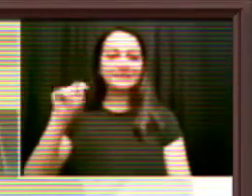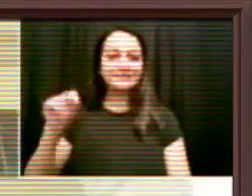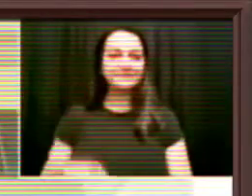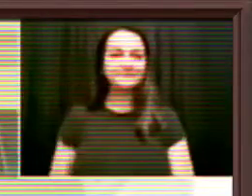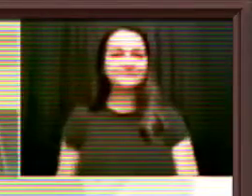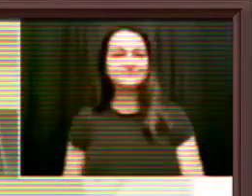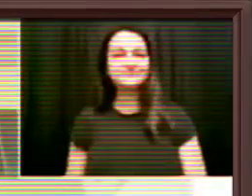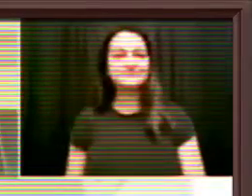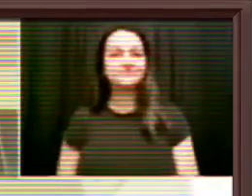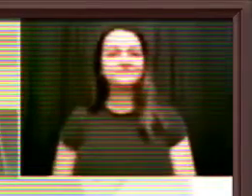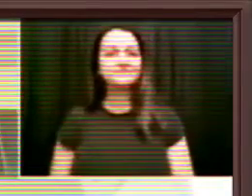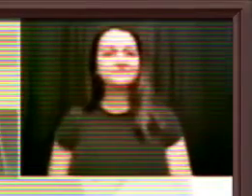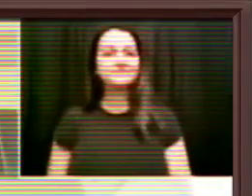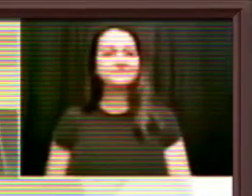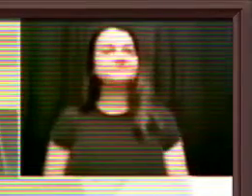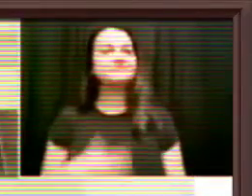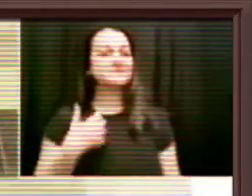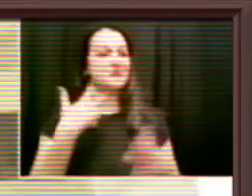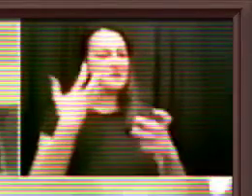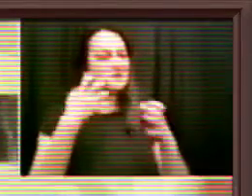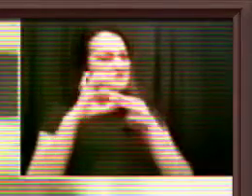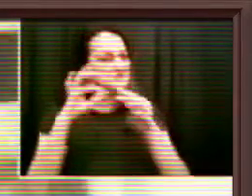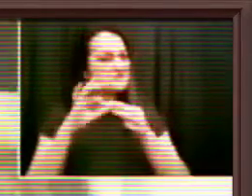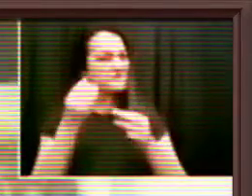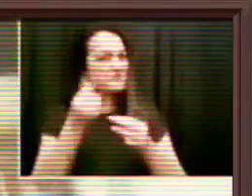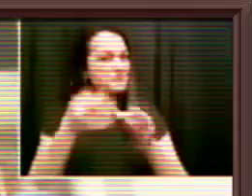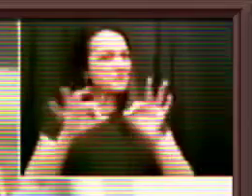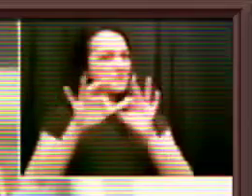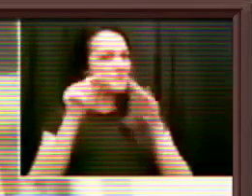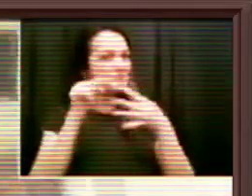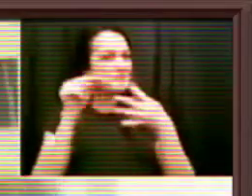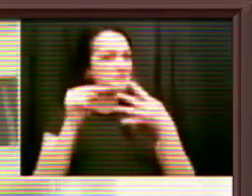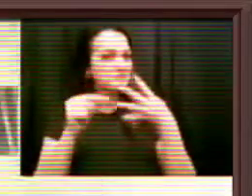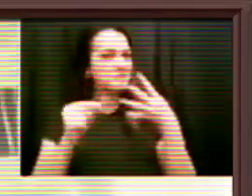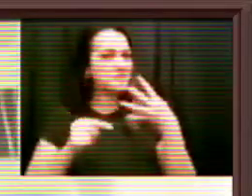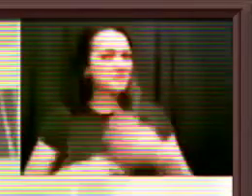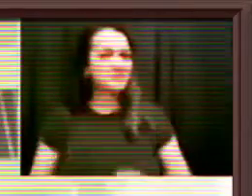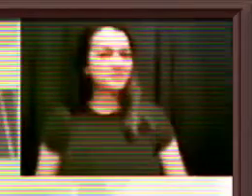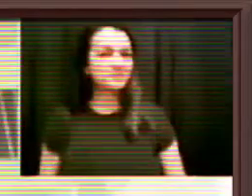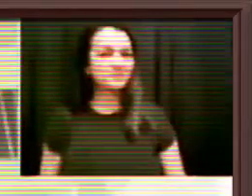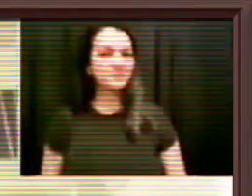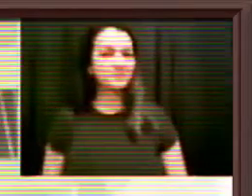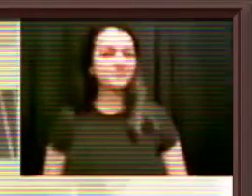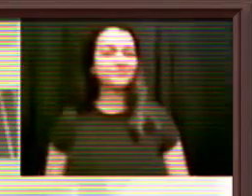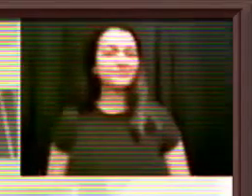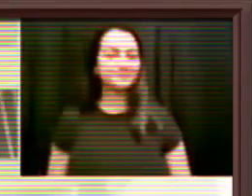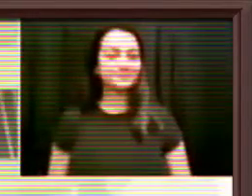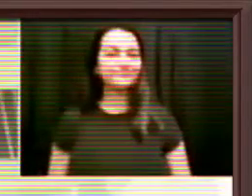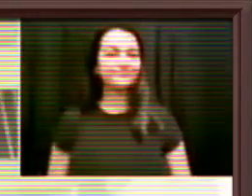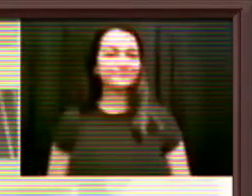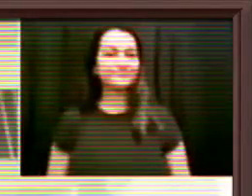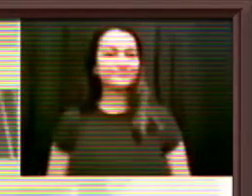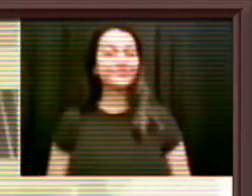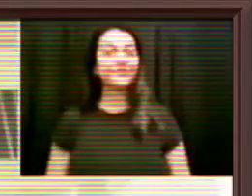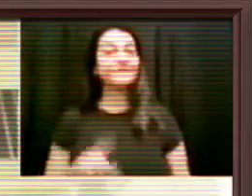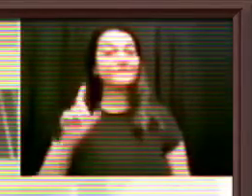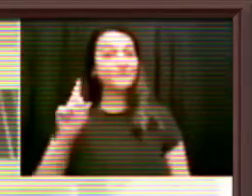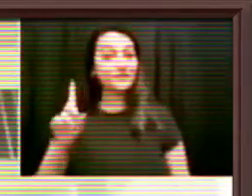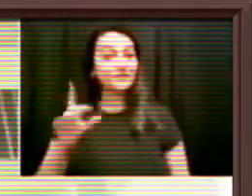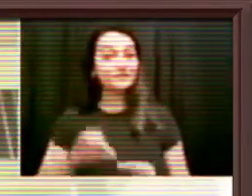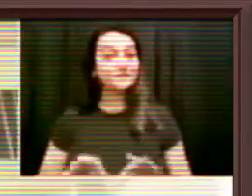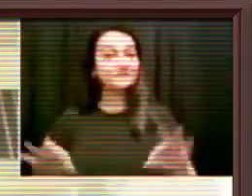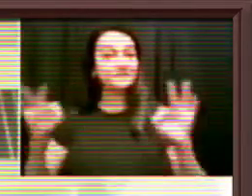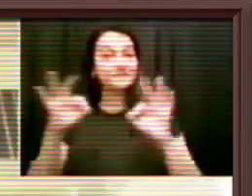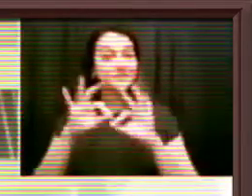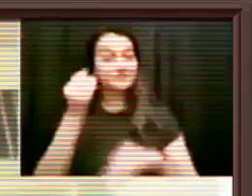have been framed because of the way that's been positioned on television as, you know, Republican, right-wing, Fox